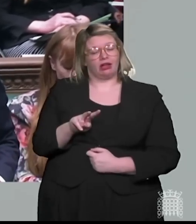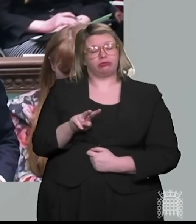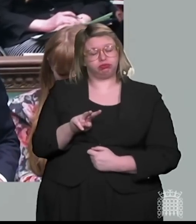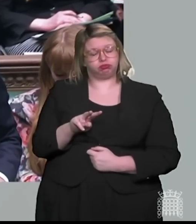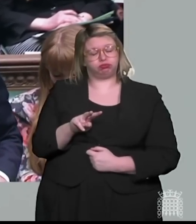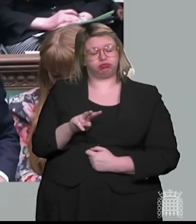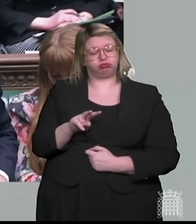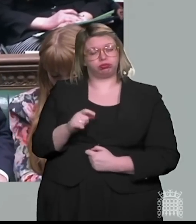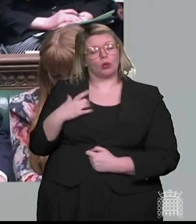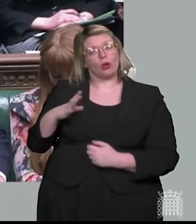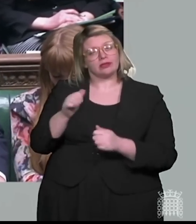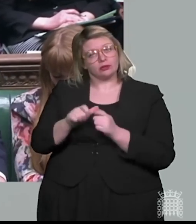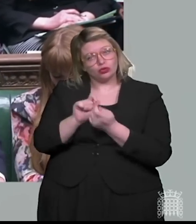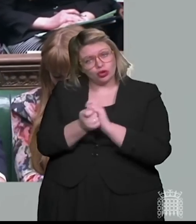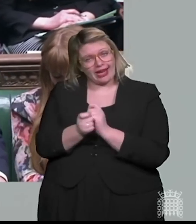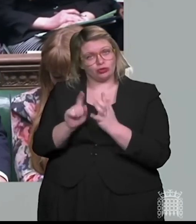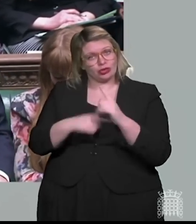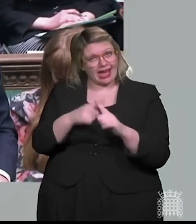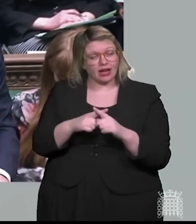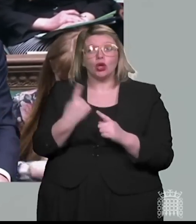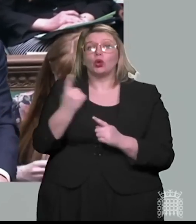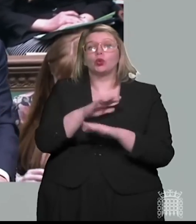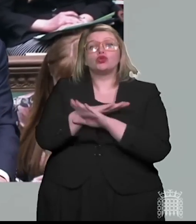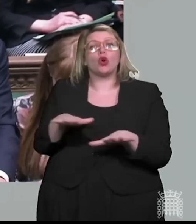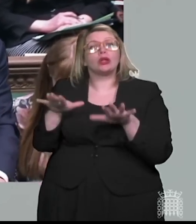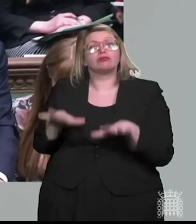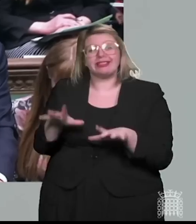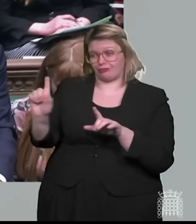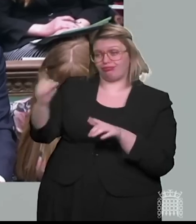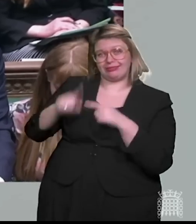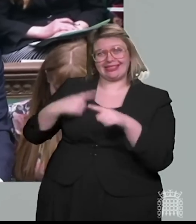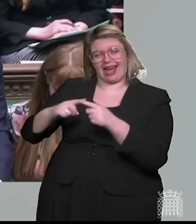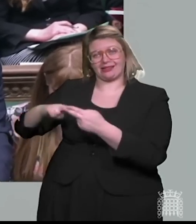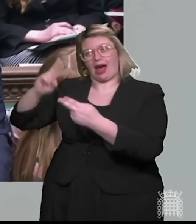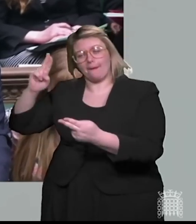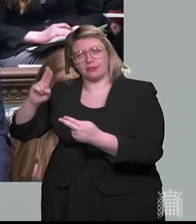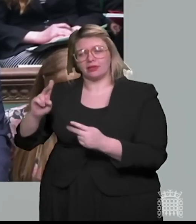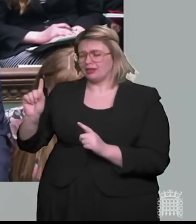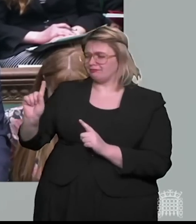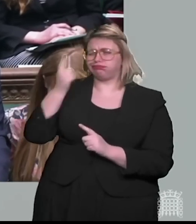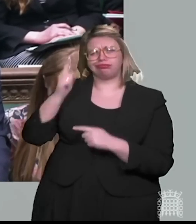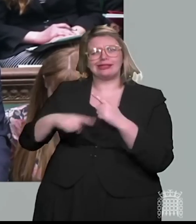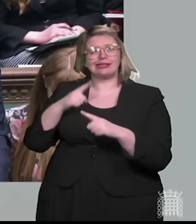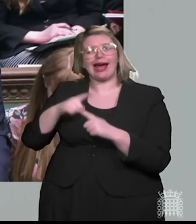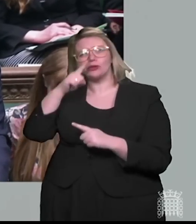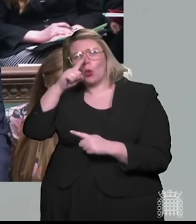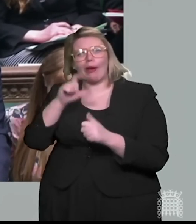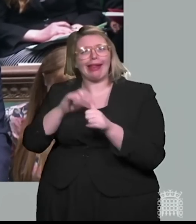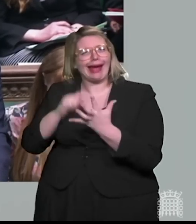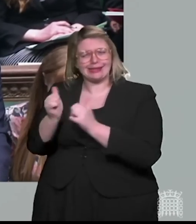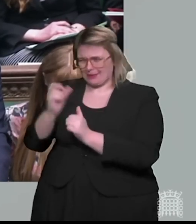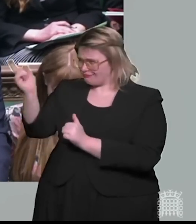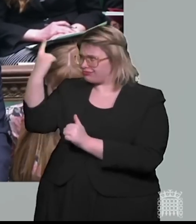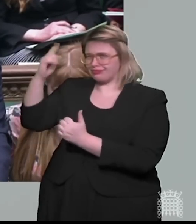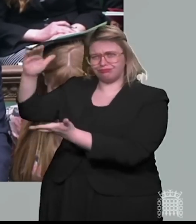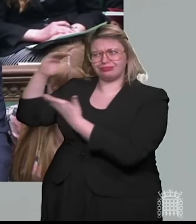taxation policies on non-DOMs or oil and gas companies and made the money work for working people, tackled the